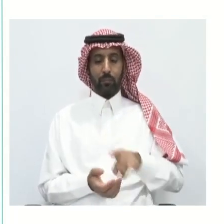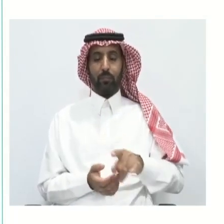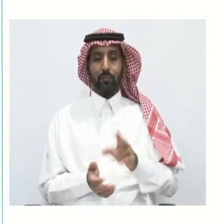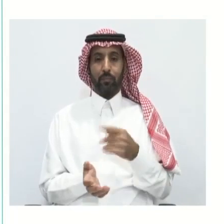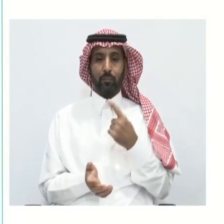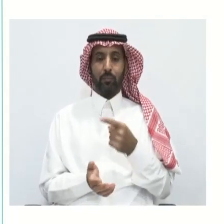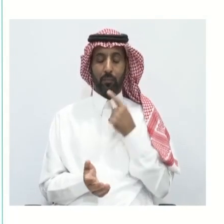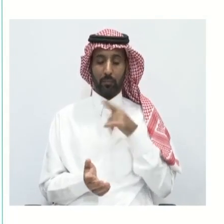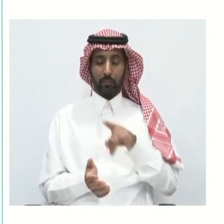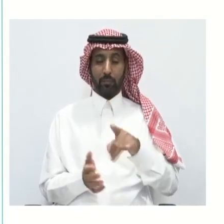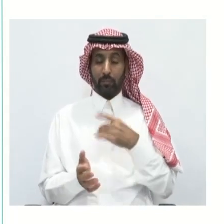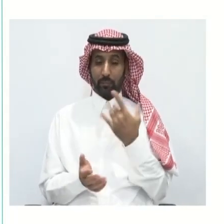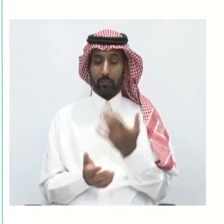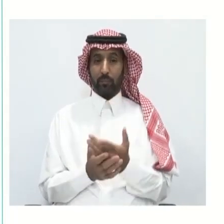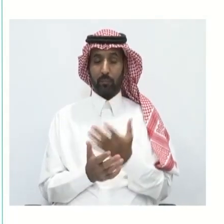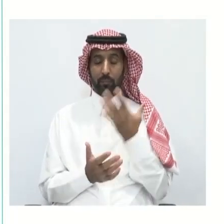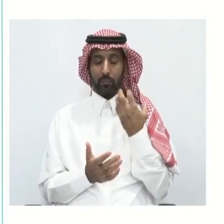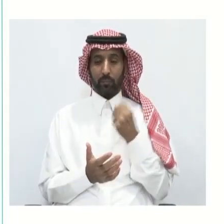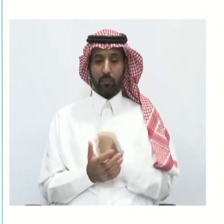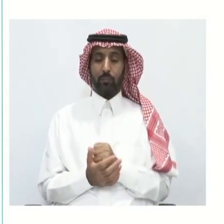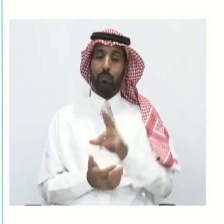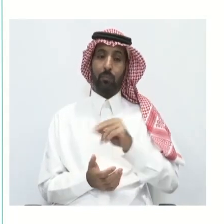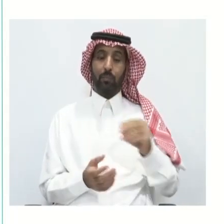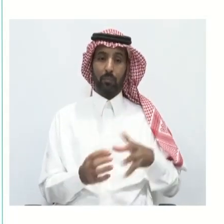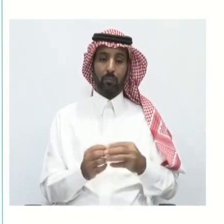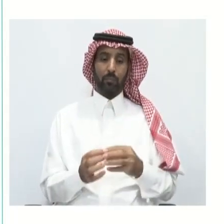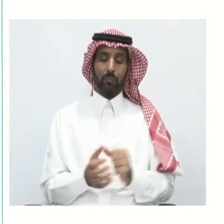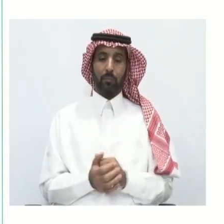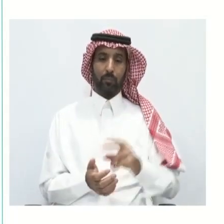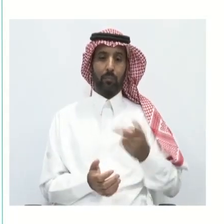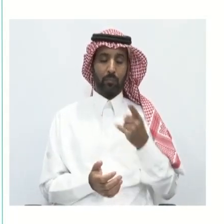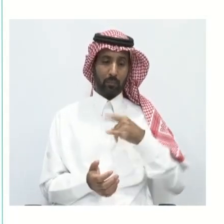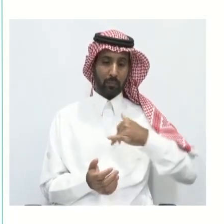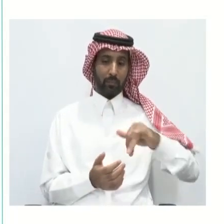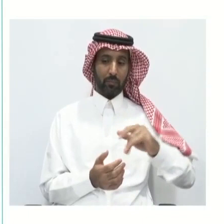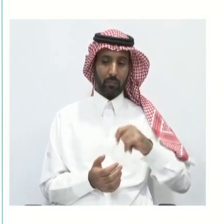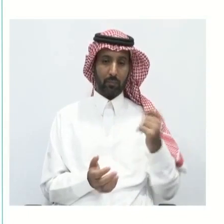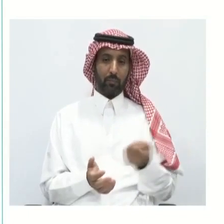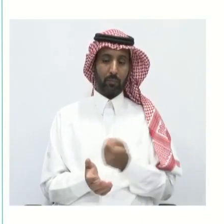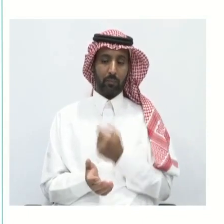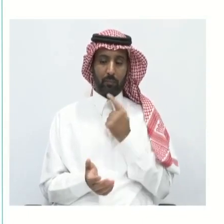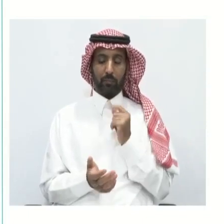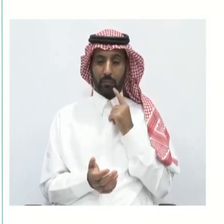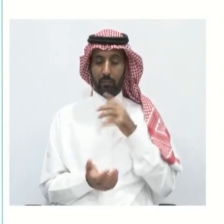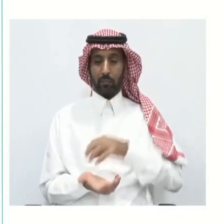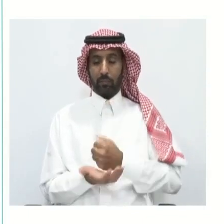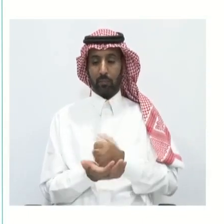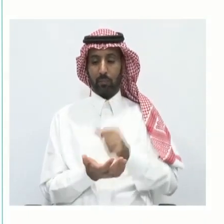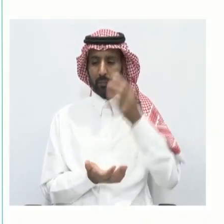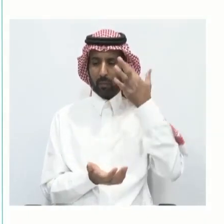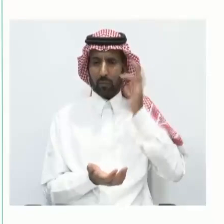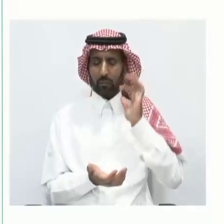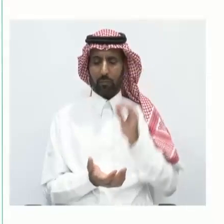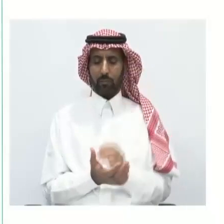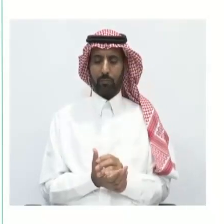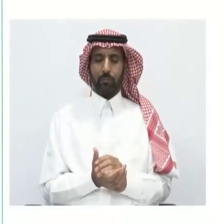you say, I'm going to Africa, they have the same meaning. The second go, you can write it or remove it. It's up